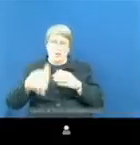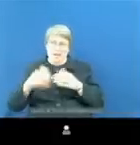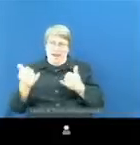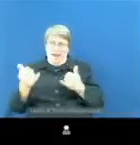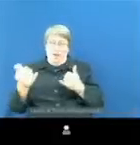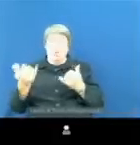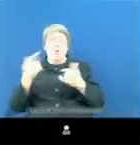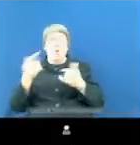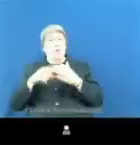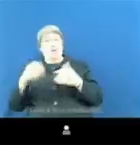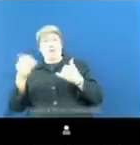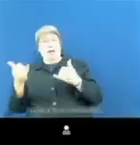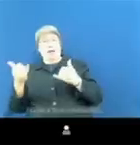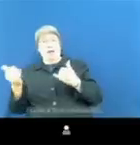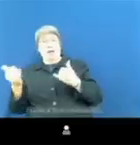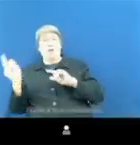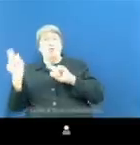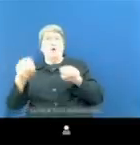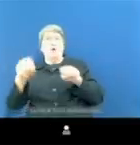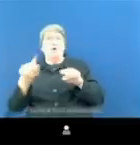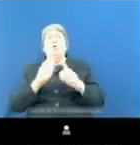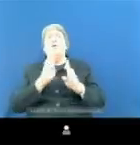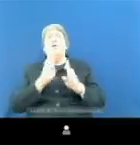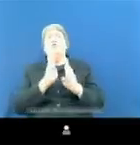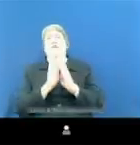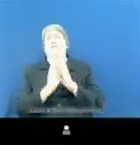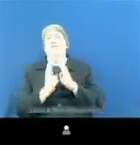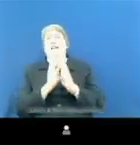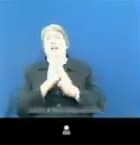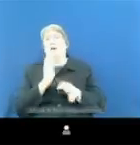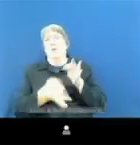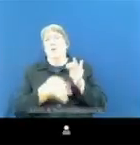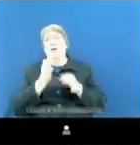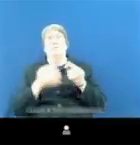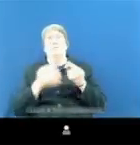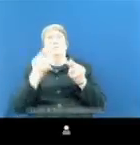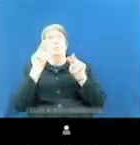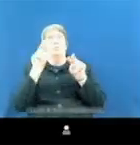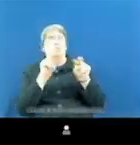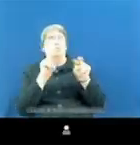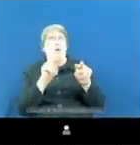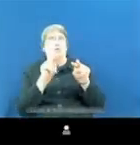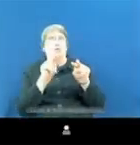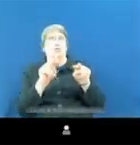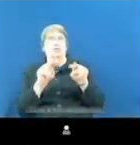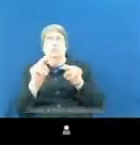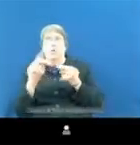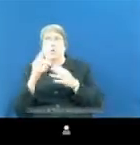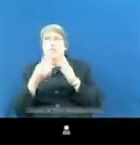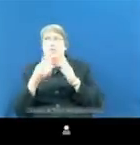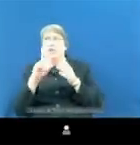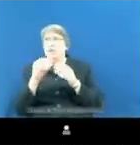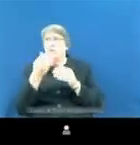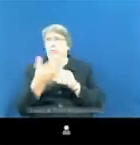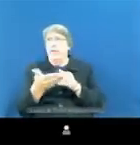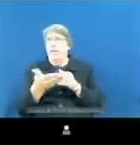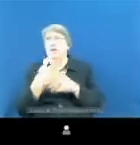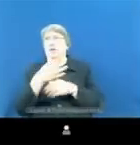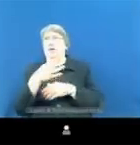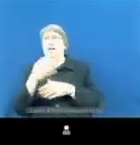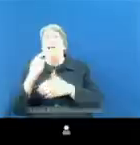now is to go see what they do in traffic court and see what they do in divorces in your state. because that's where you're going to be interpreting the